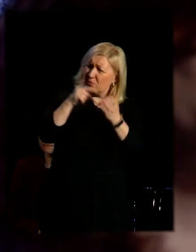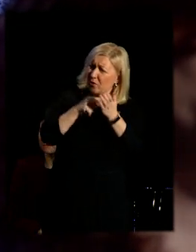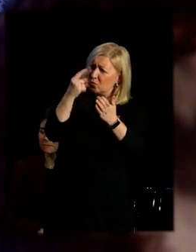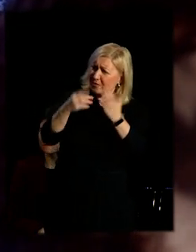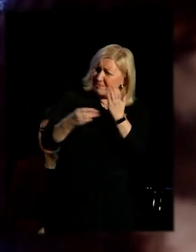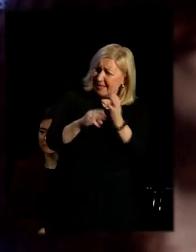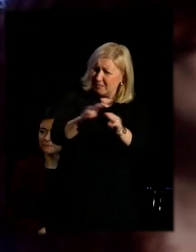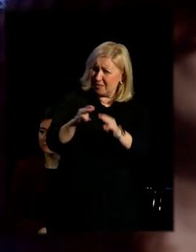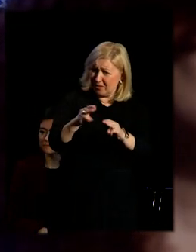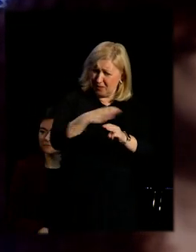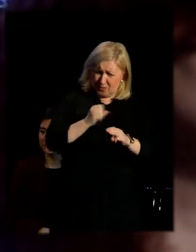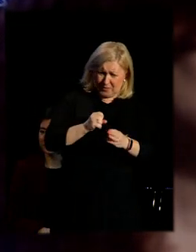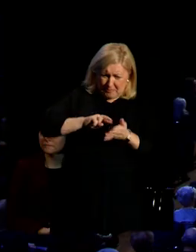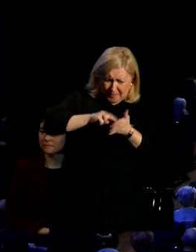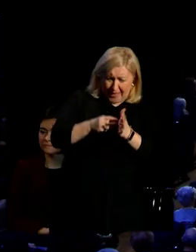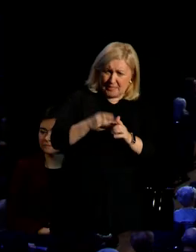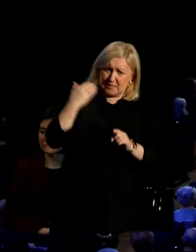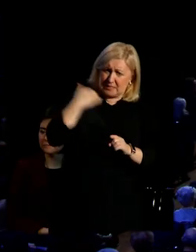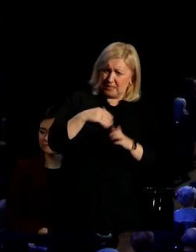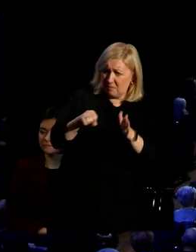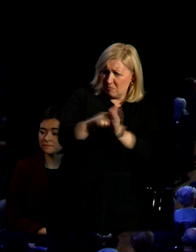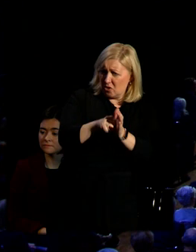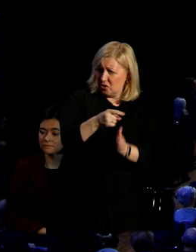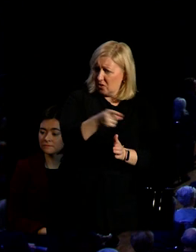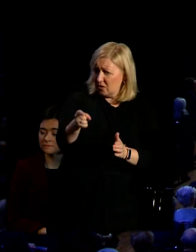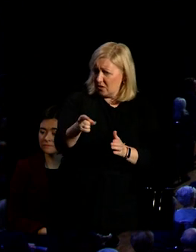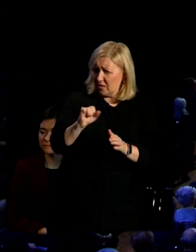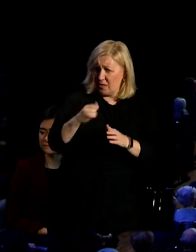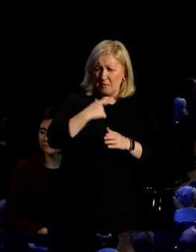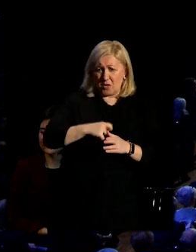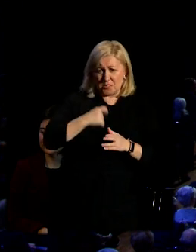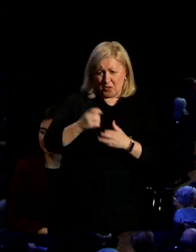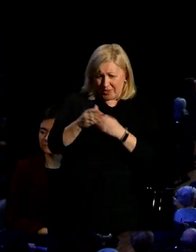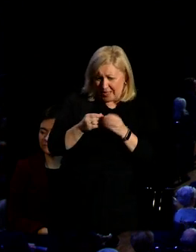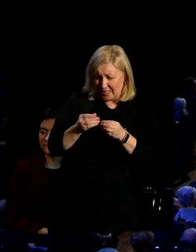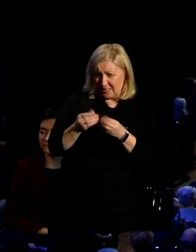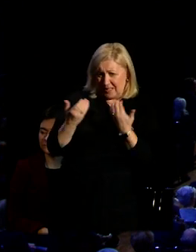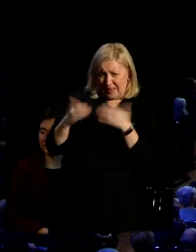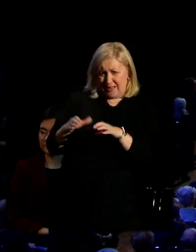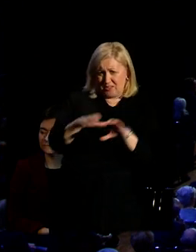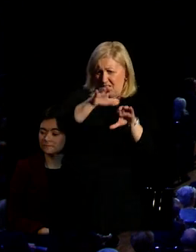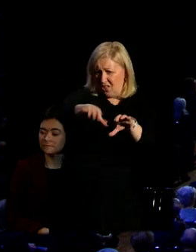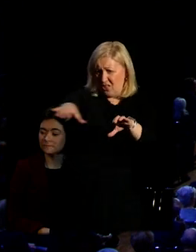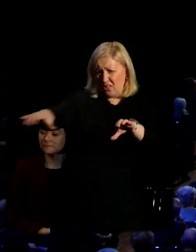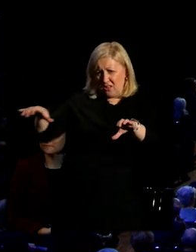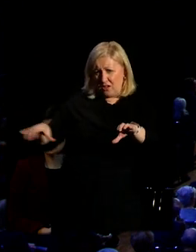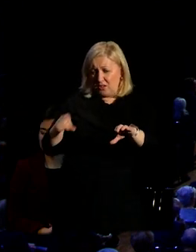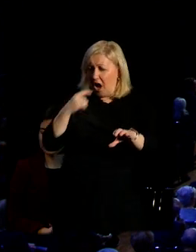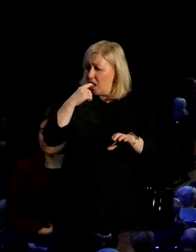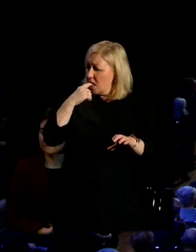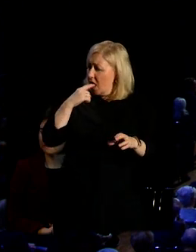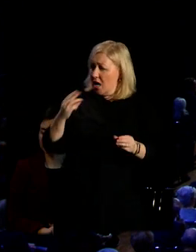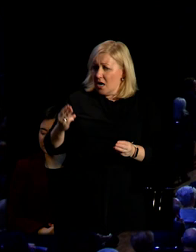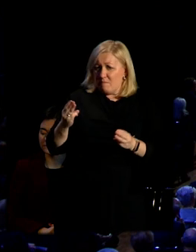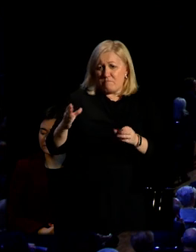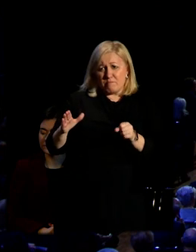systematically murdered, their possessions and personal belongings that spoke so poignantly and more powerfully